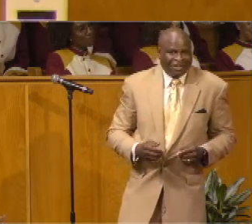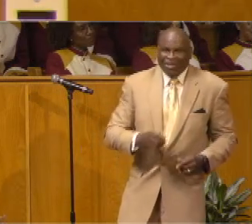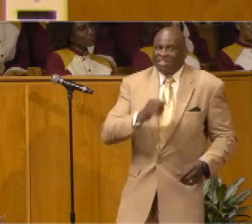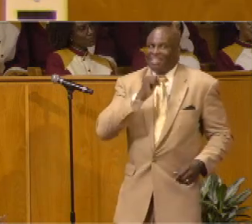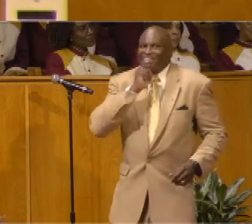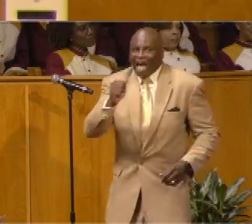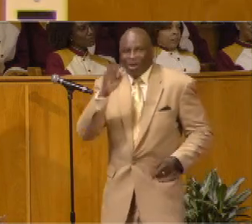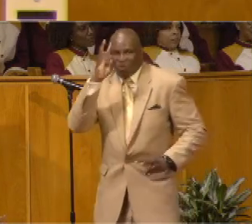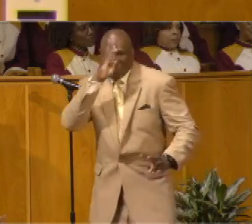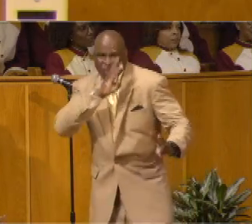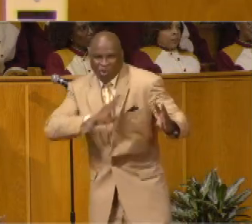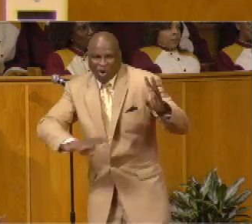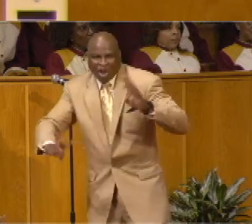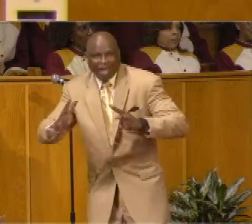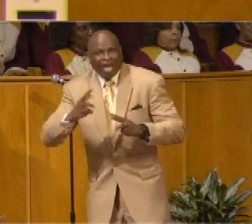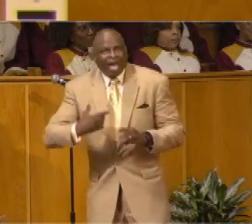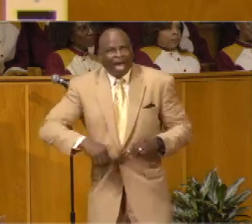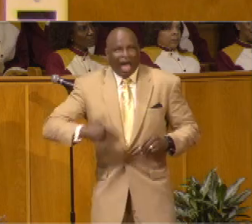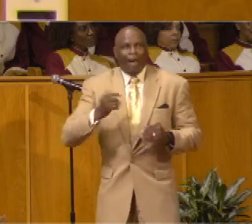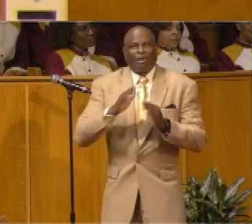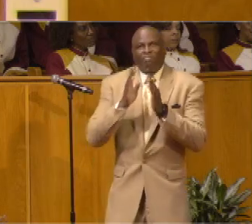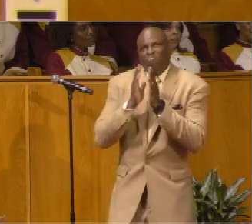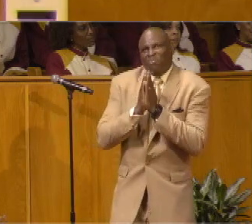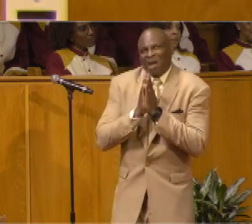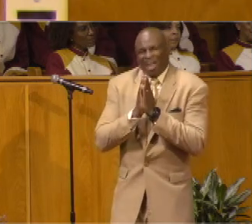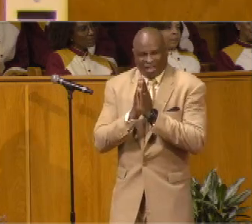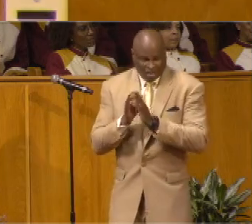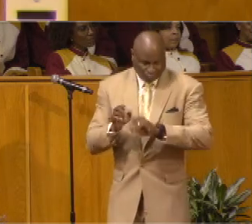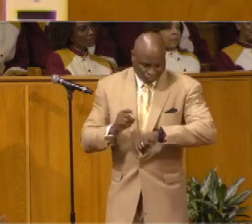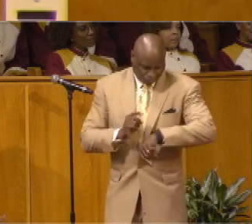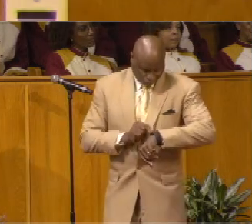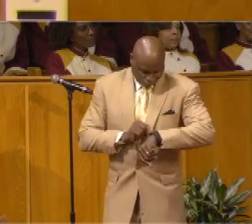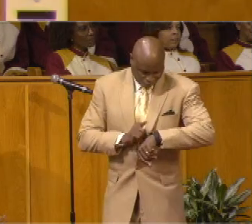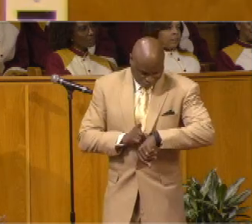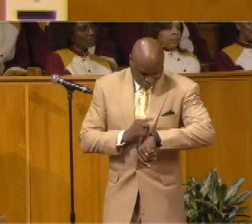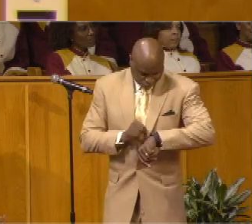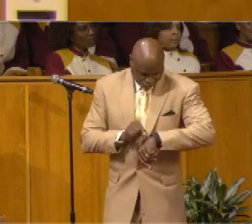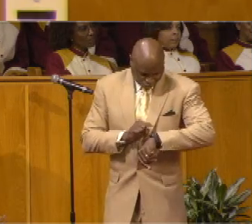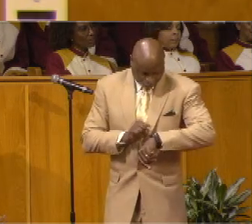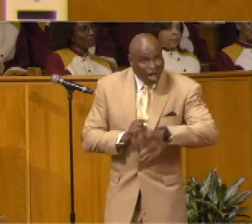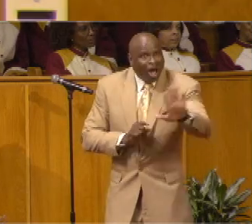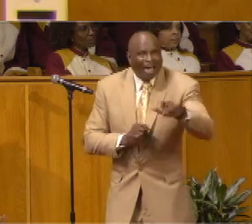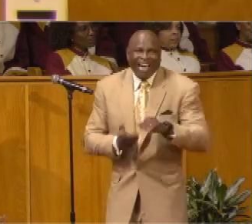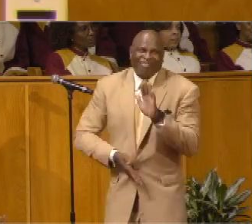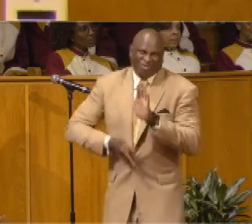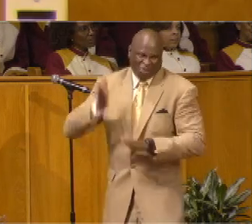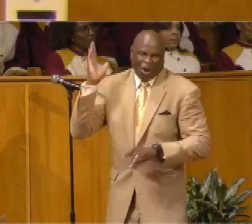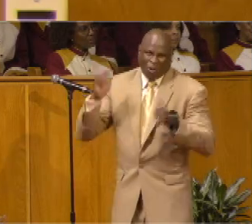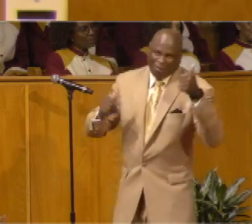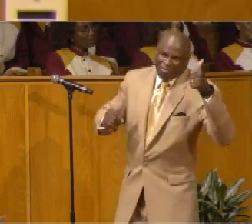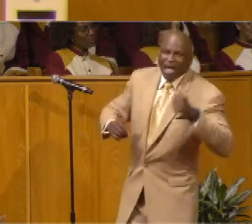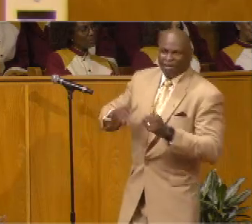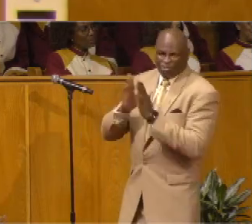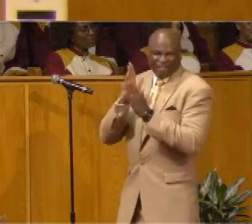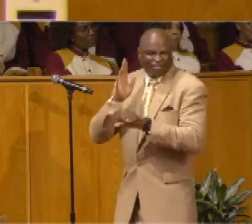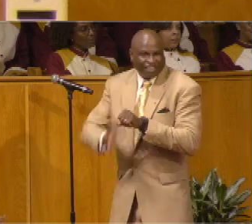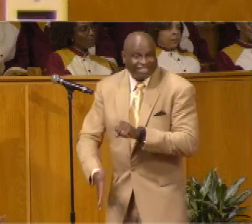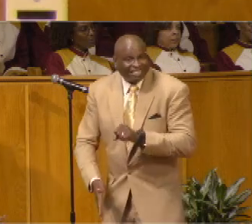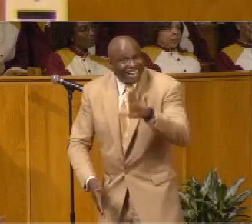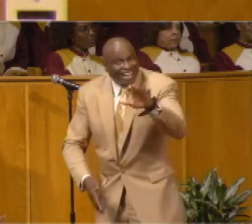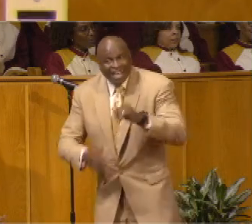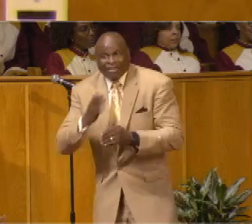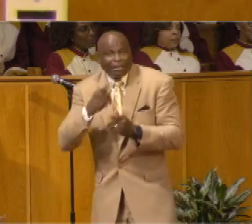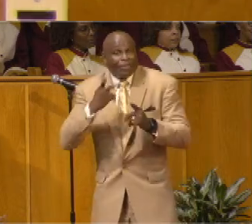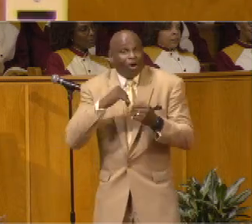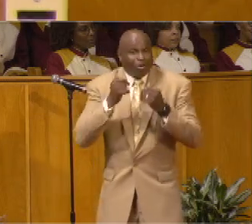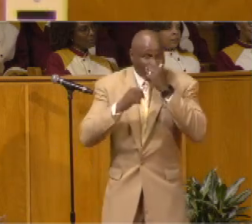not concerned with how long it's been they've been praying. Who are not rushing off to the next assignment. But those who